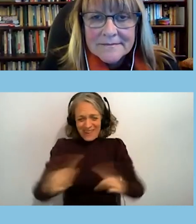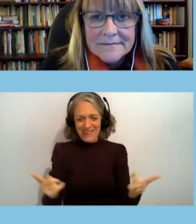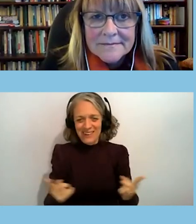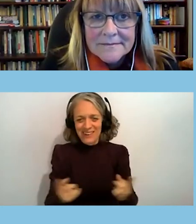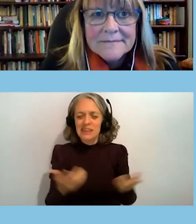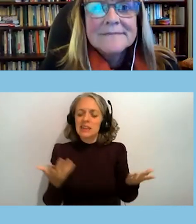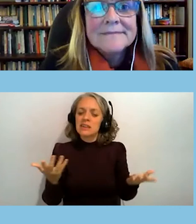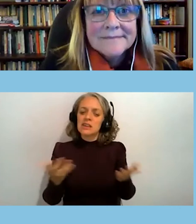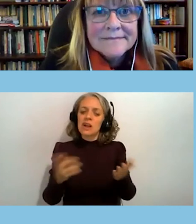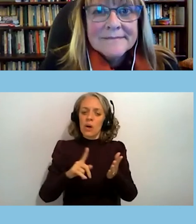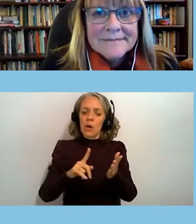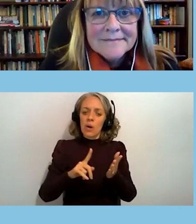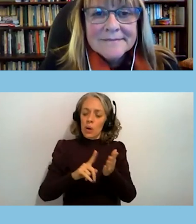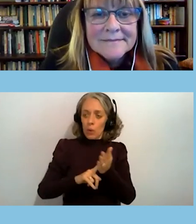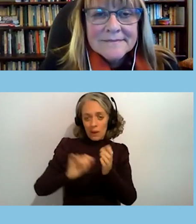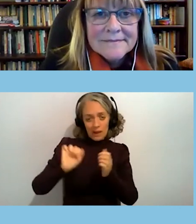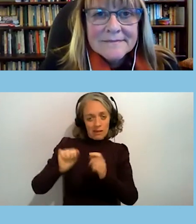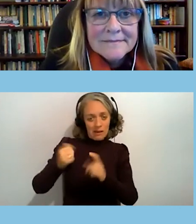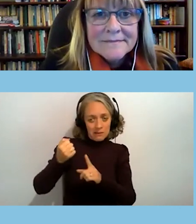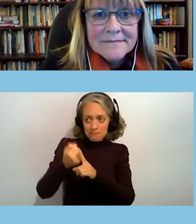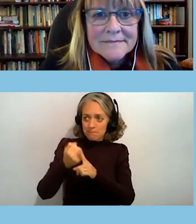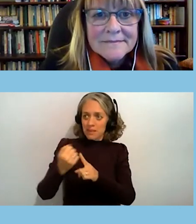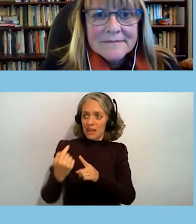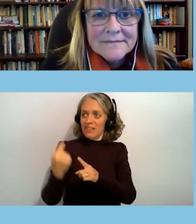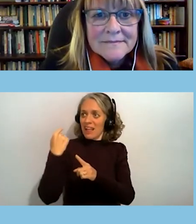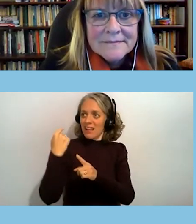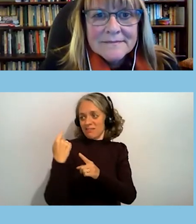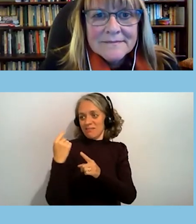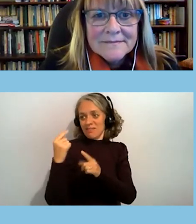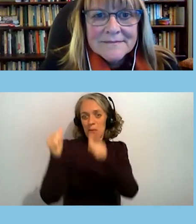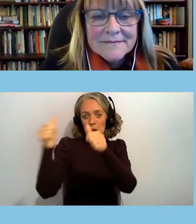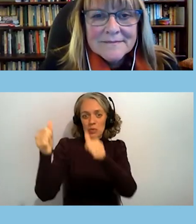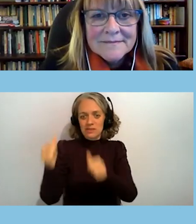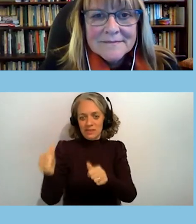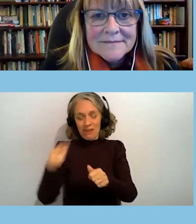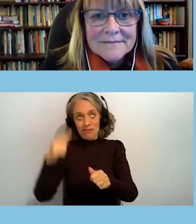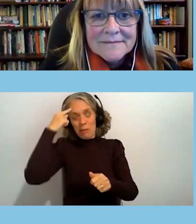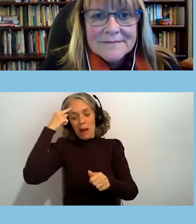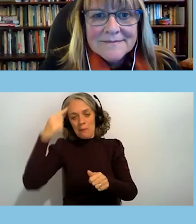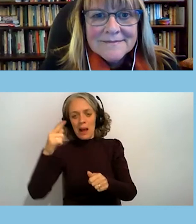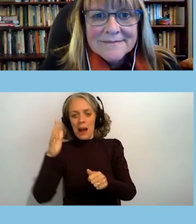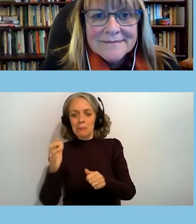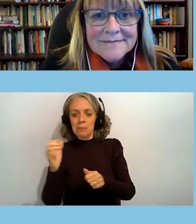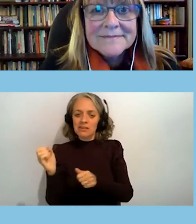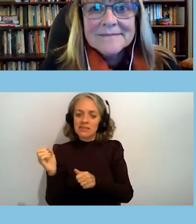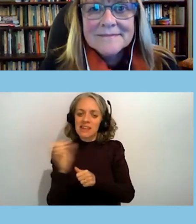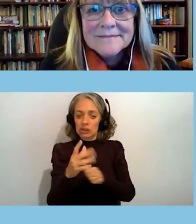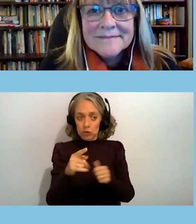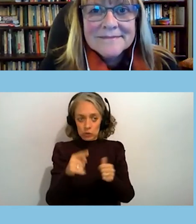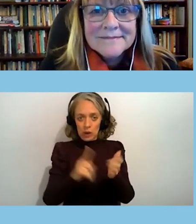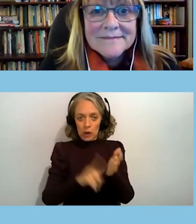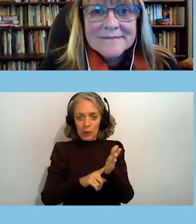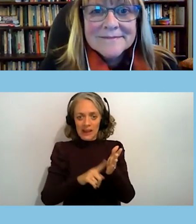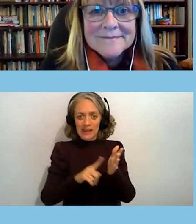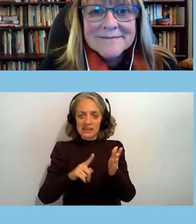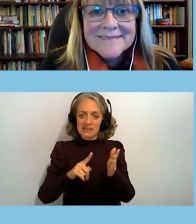this last poster reminds me that I must send you, Louise, the poet Sean Bonney's amazing hex